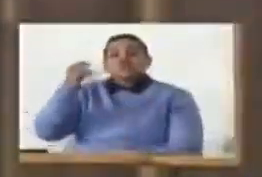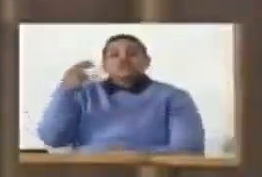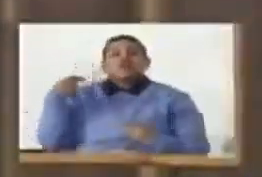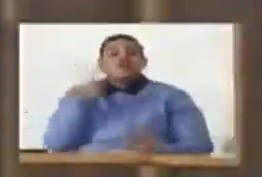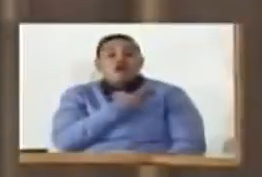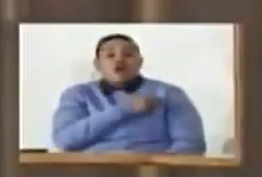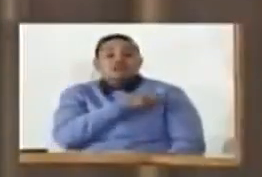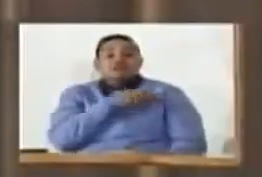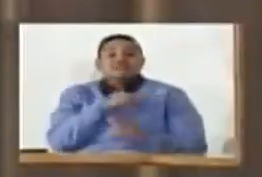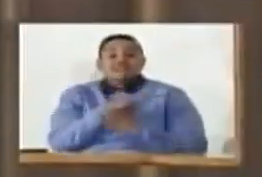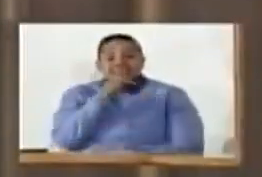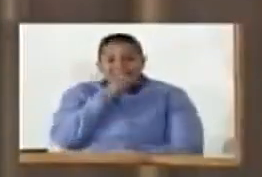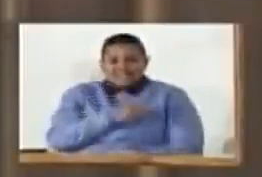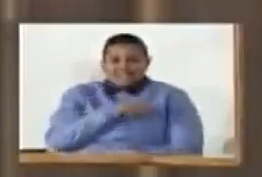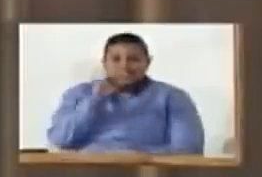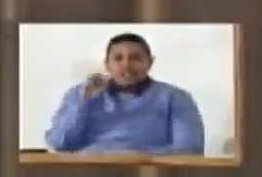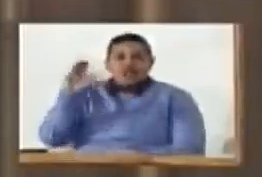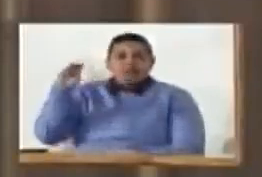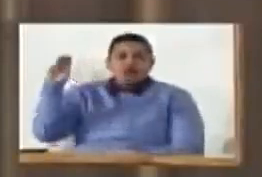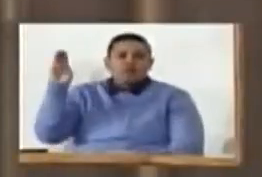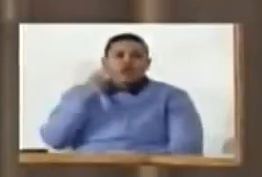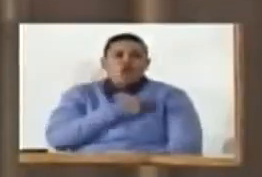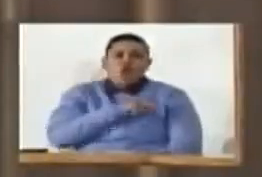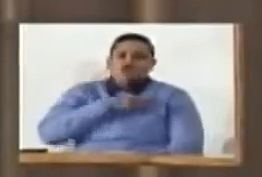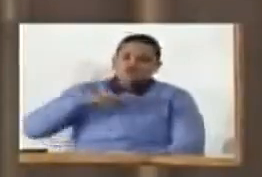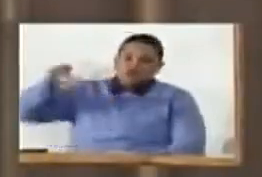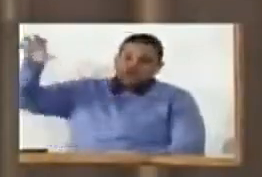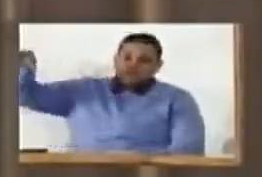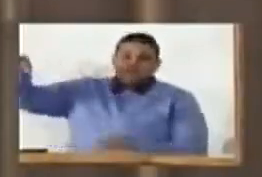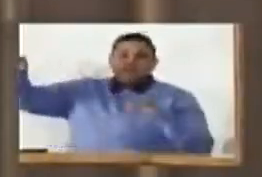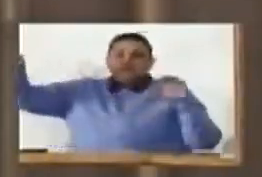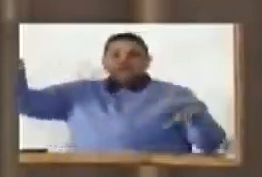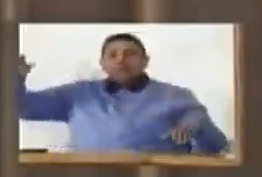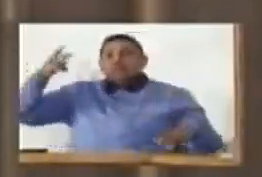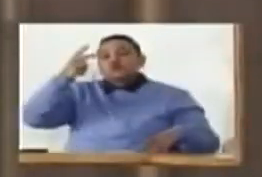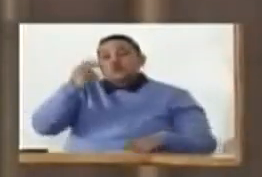Kingston and the Cornwall Regional Hospital in Montego Bay.